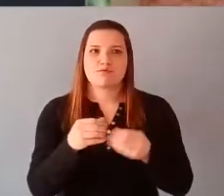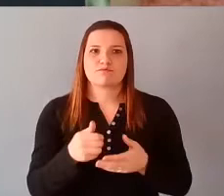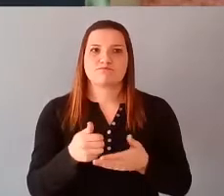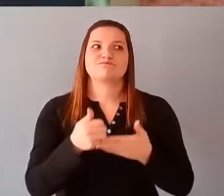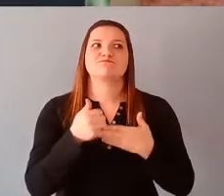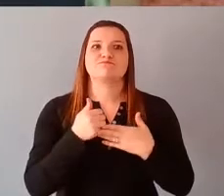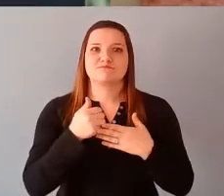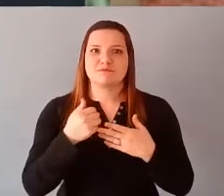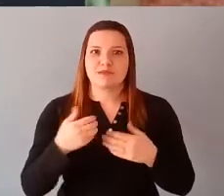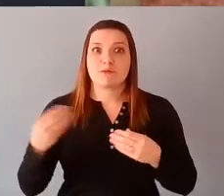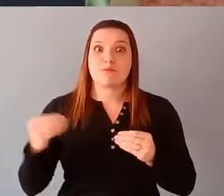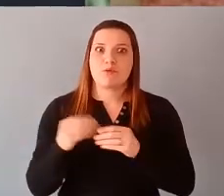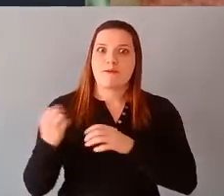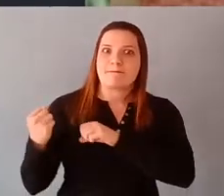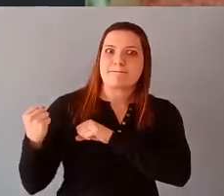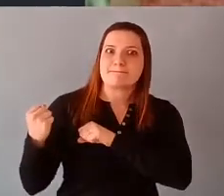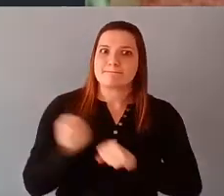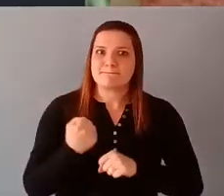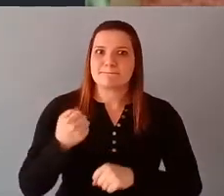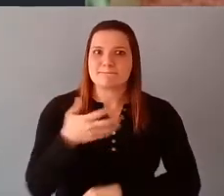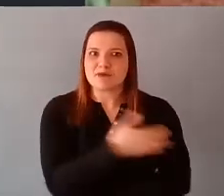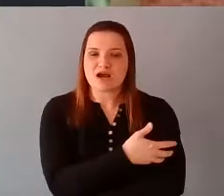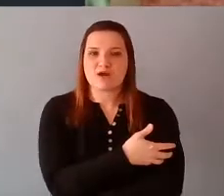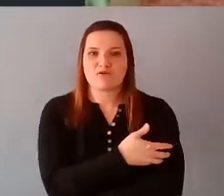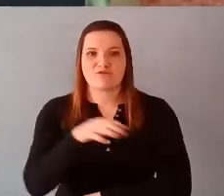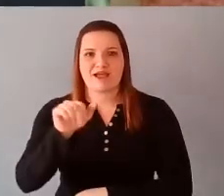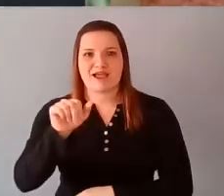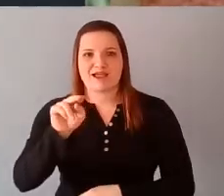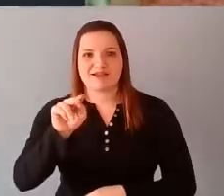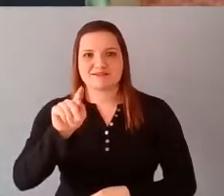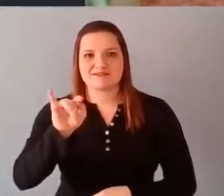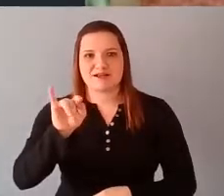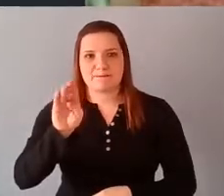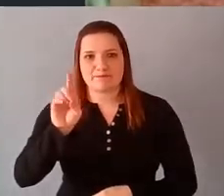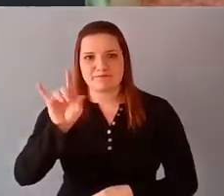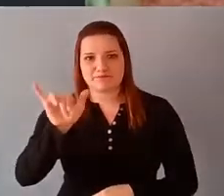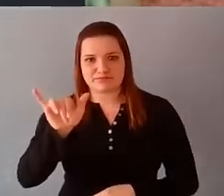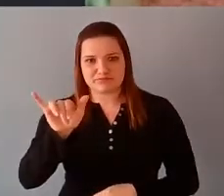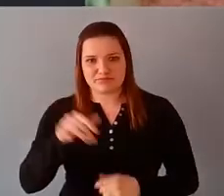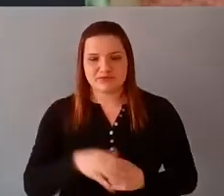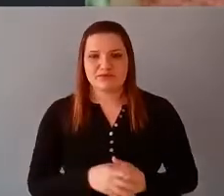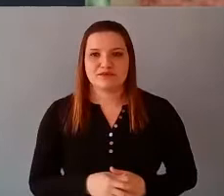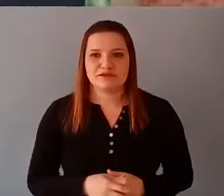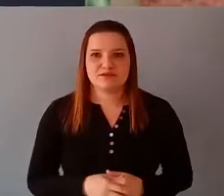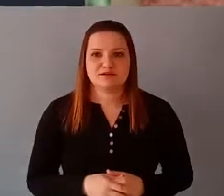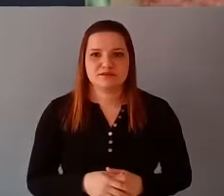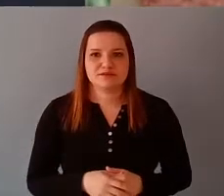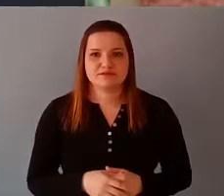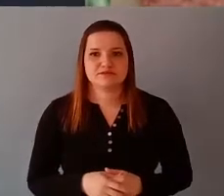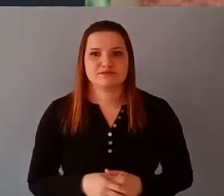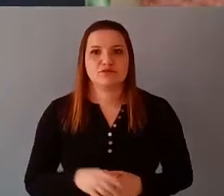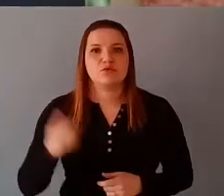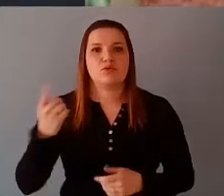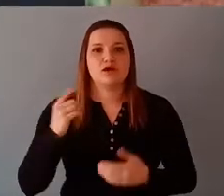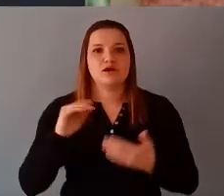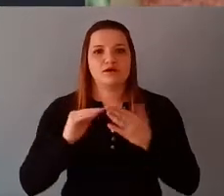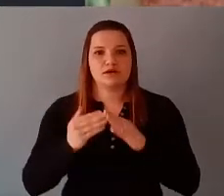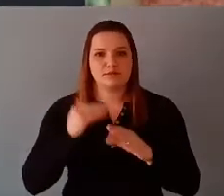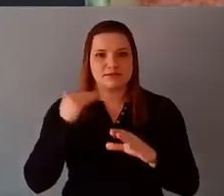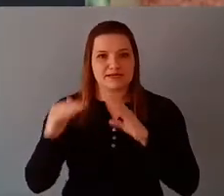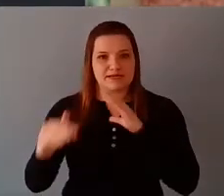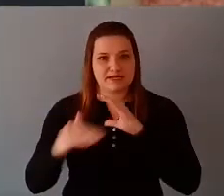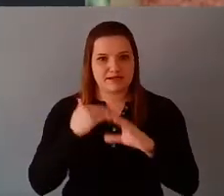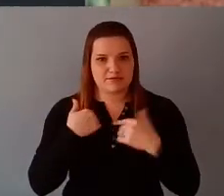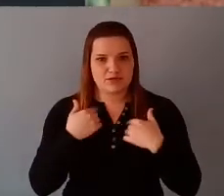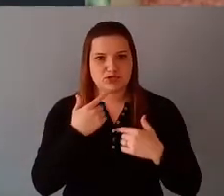a very powerful antibody presence. Right. So one of our community members just emailed me, and she said